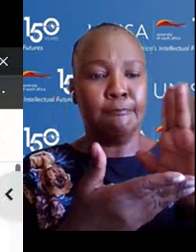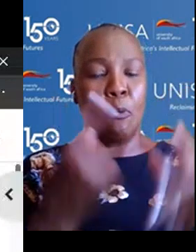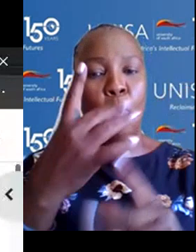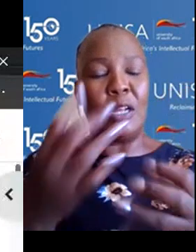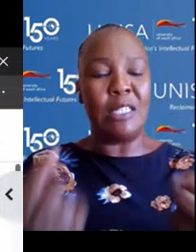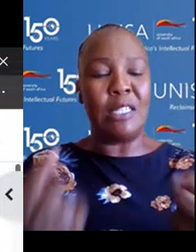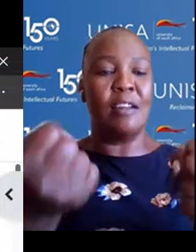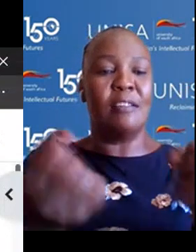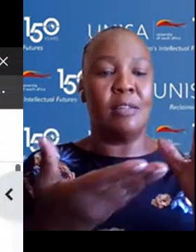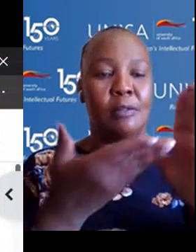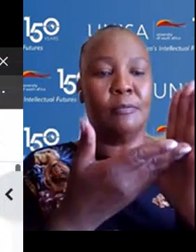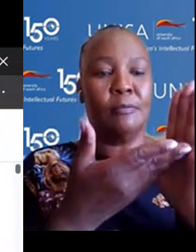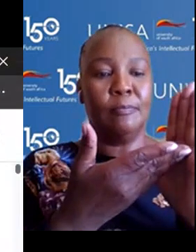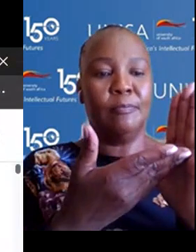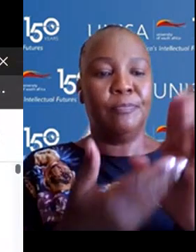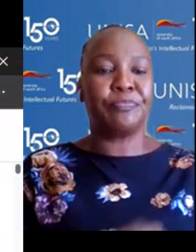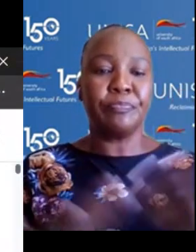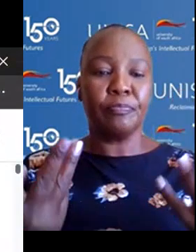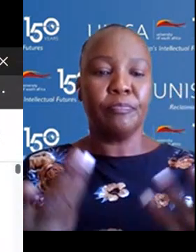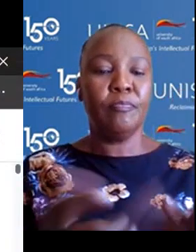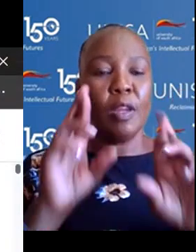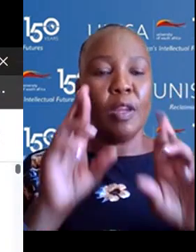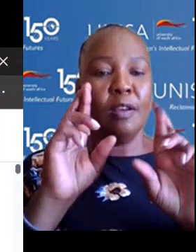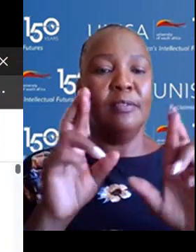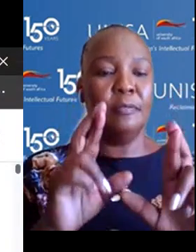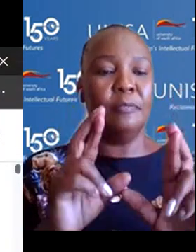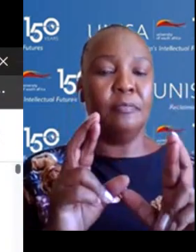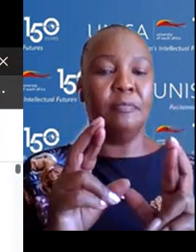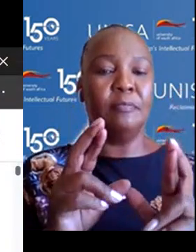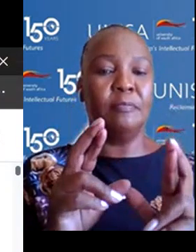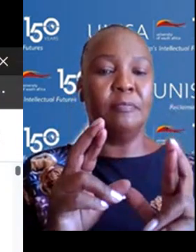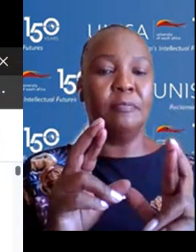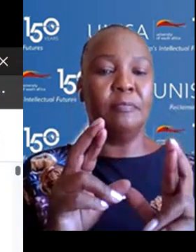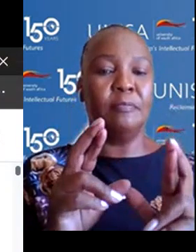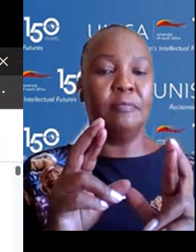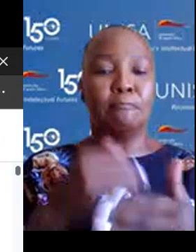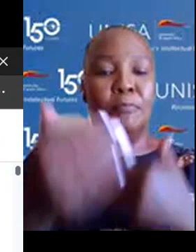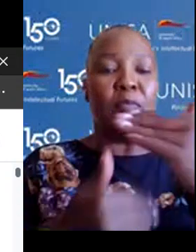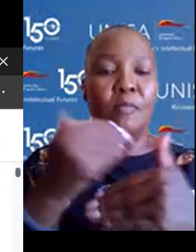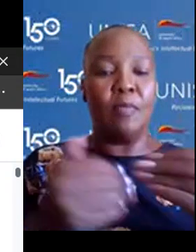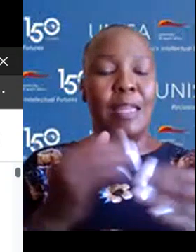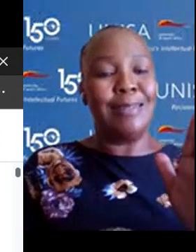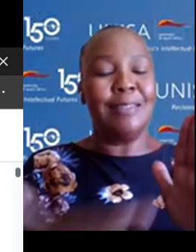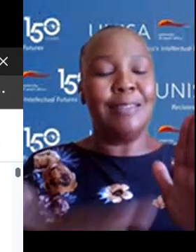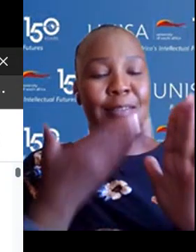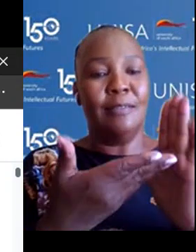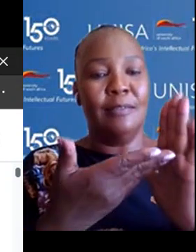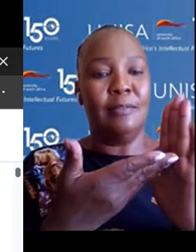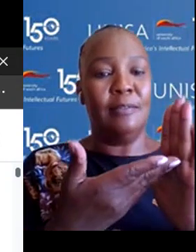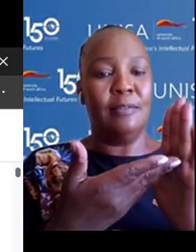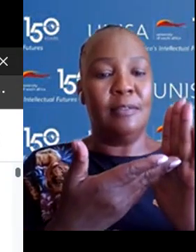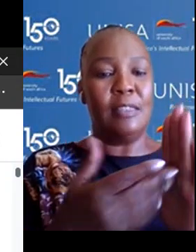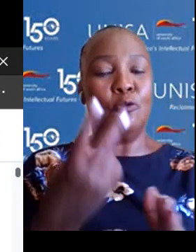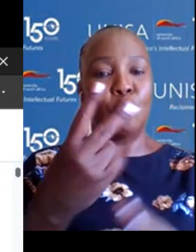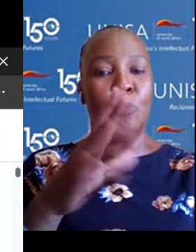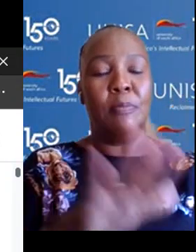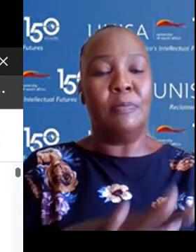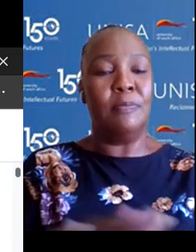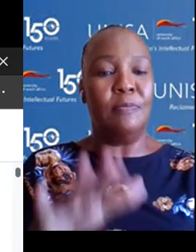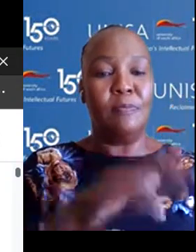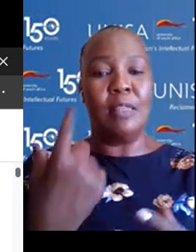was referring to. So hopefully now that gets us up and running, guys. So can you see now you've got basically 2 things that you must